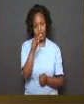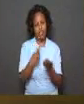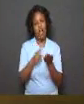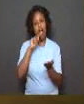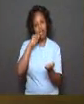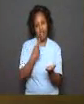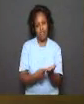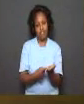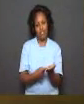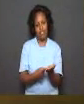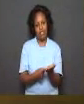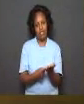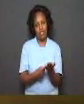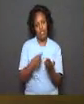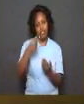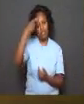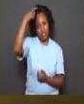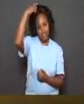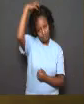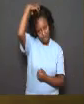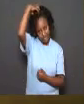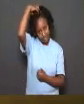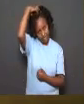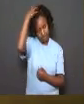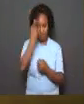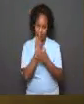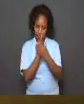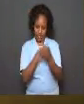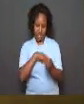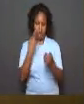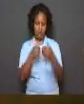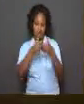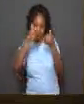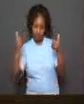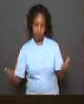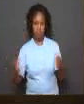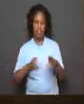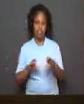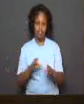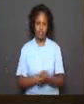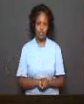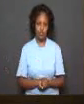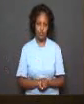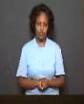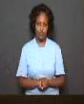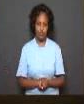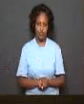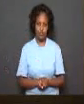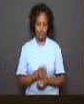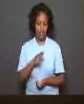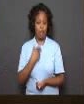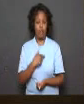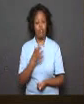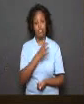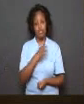ensured that the state remained secular. The separation of